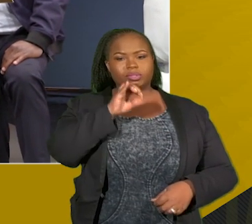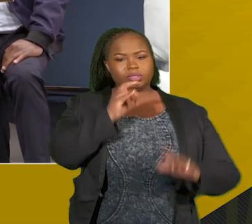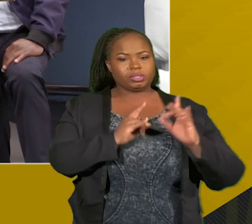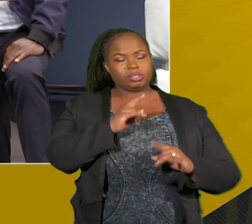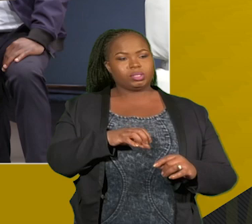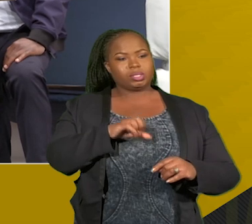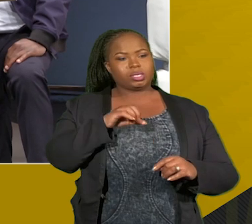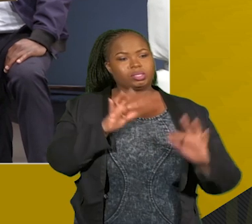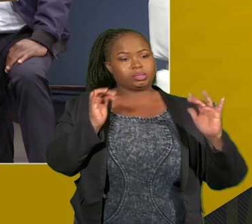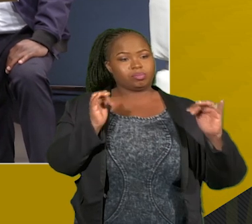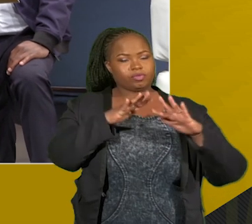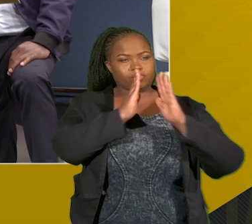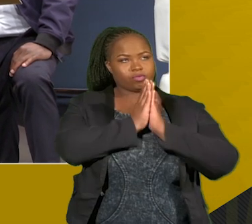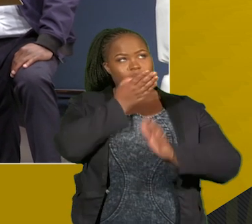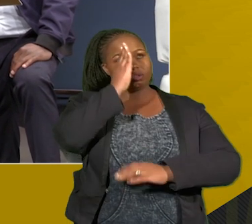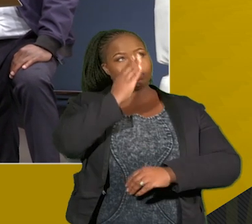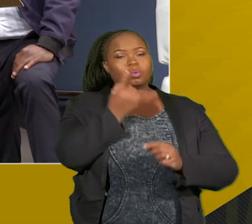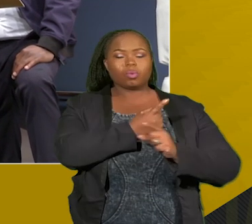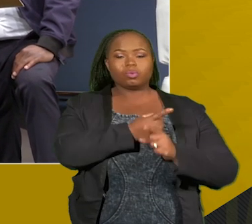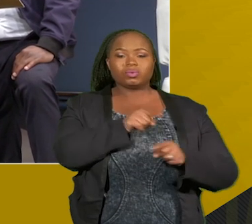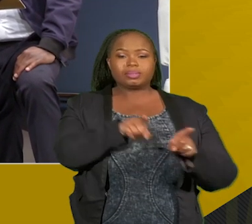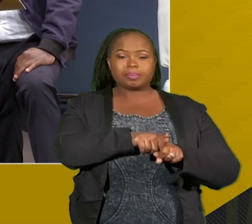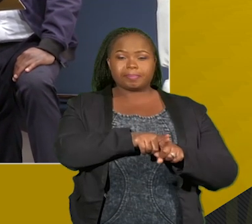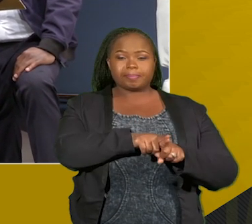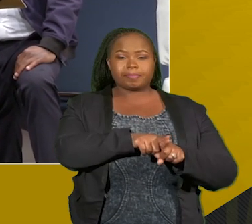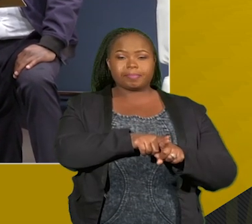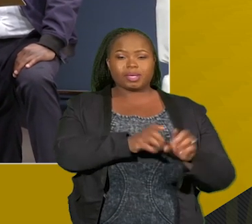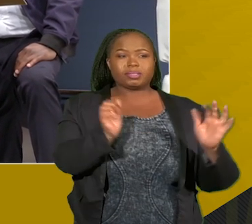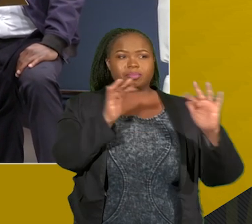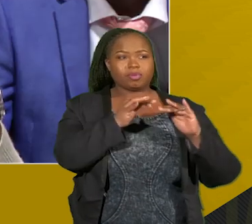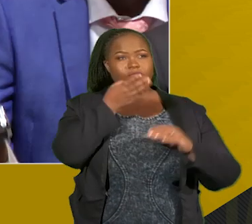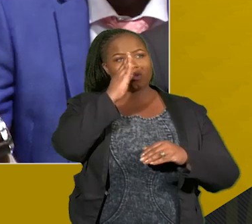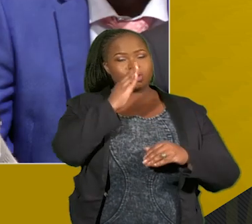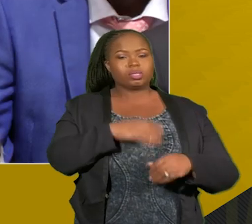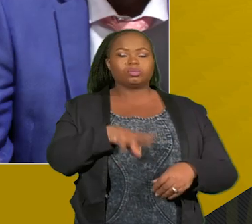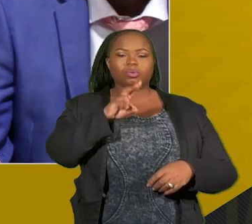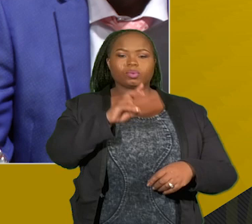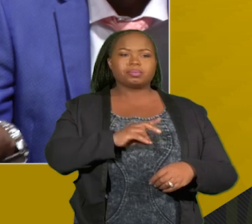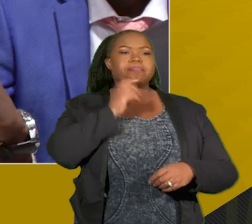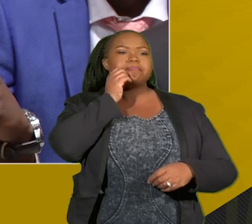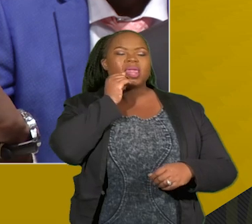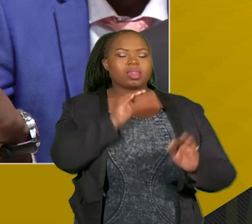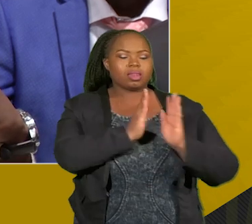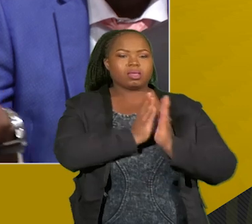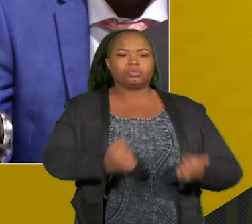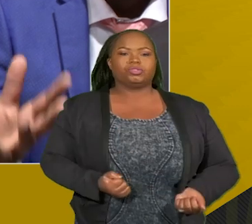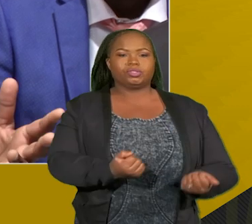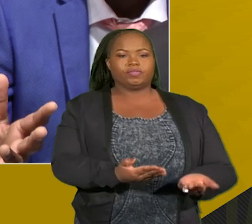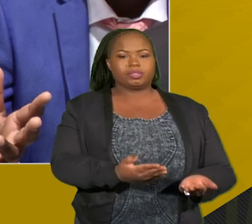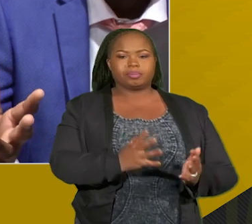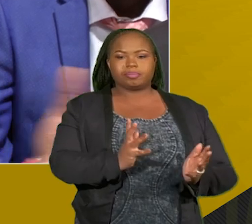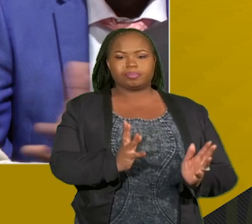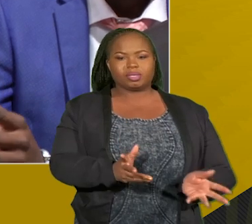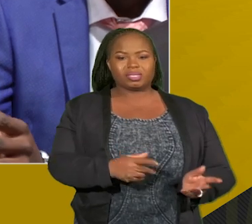God. And Assemblies of God kunama lontuzo Wednesday service zamadoda, inkonzo zamadoda. So now not